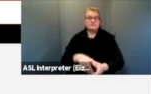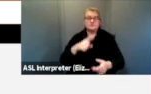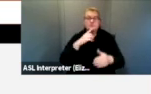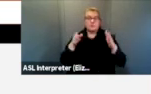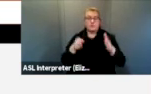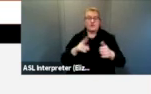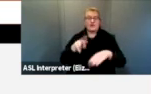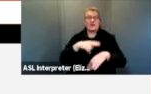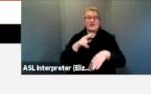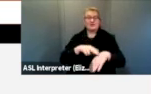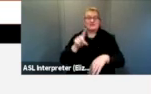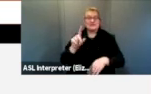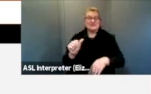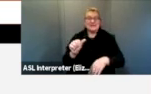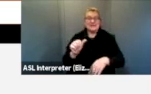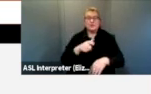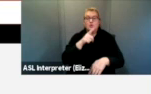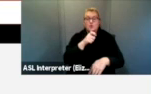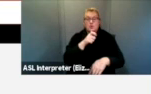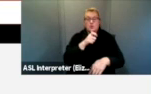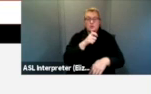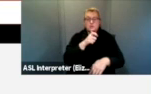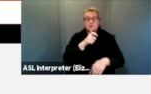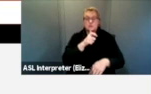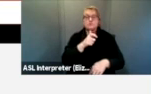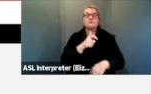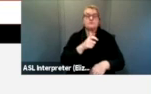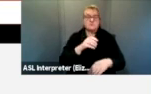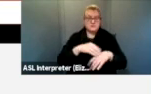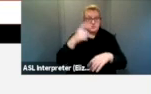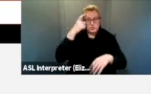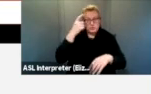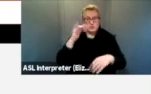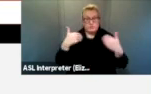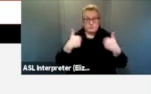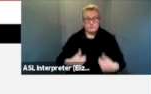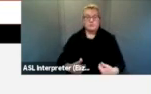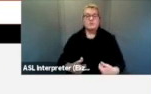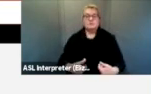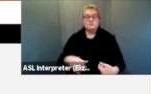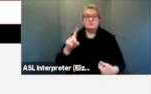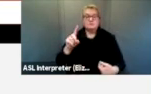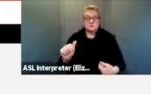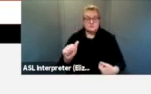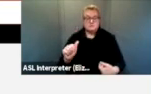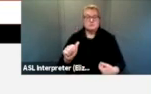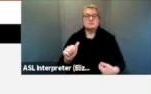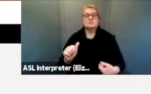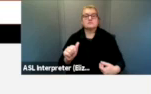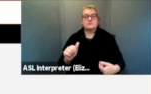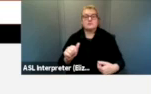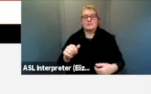disabled was the person who, in either wit or member, was so disabled either in wit or member as an